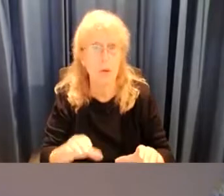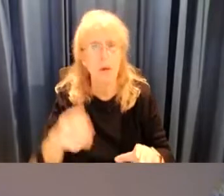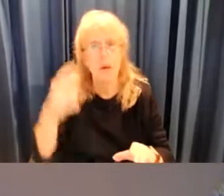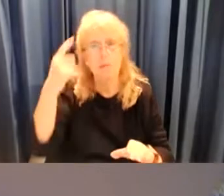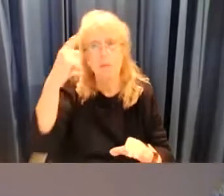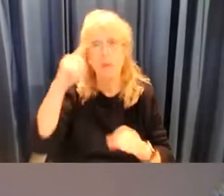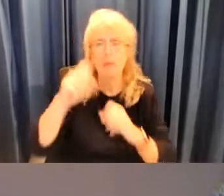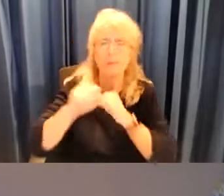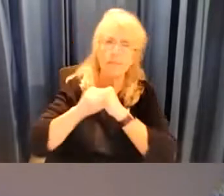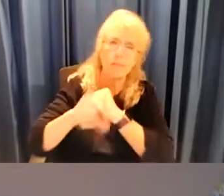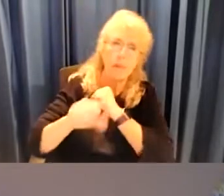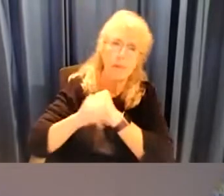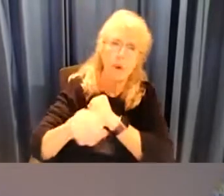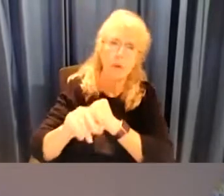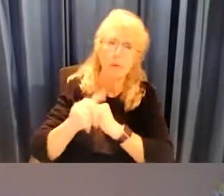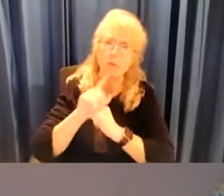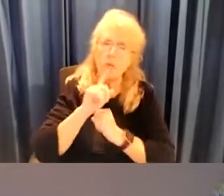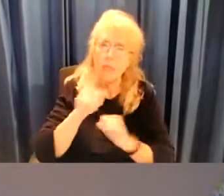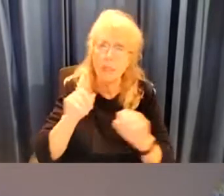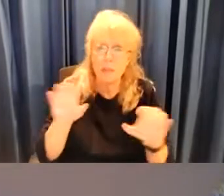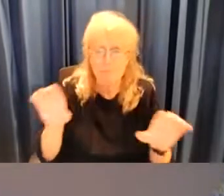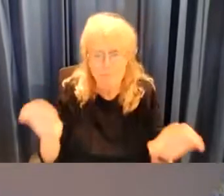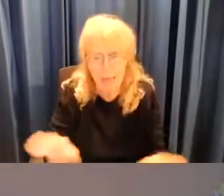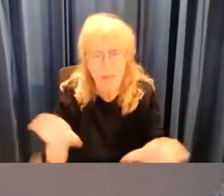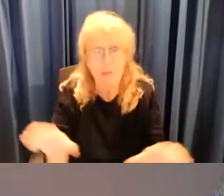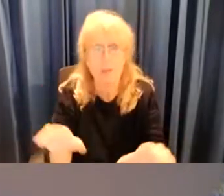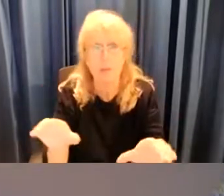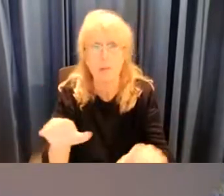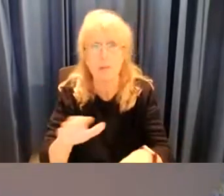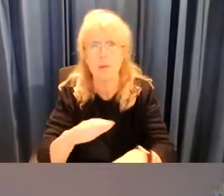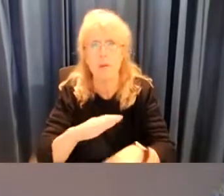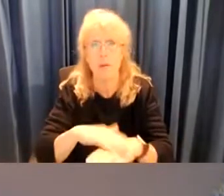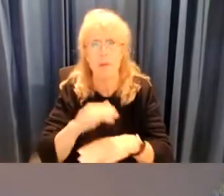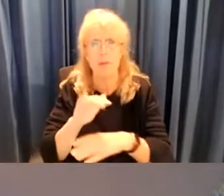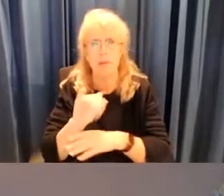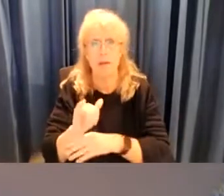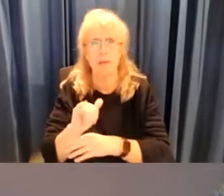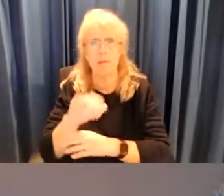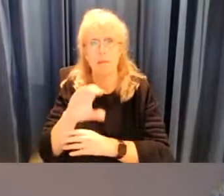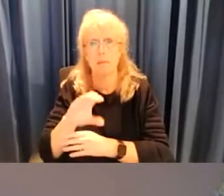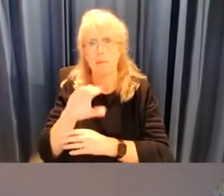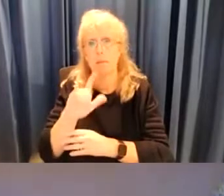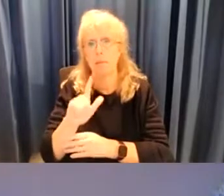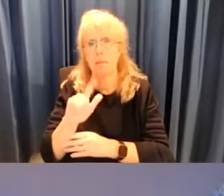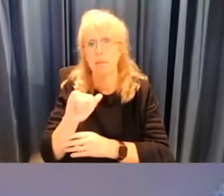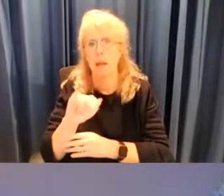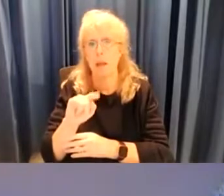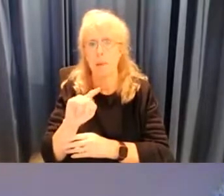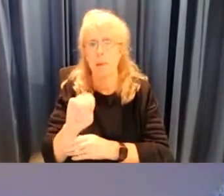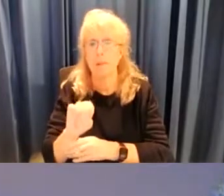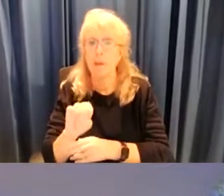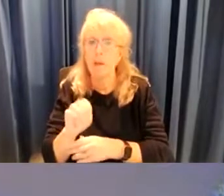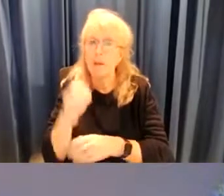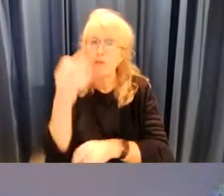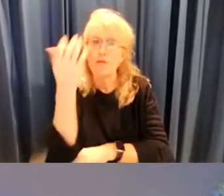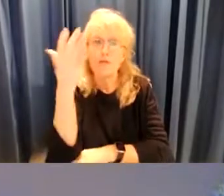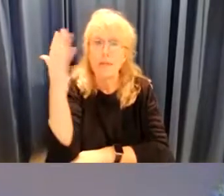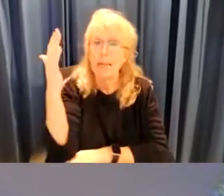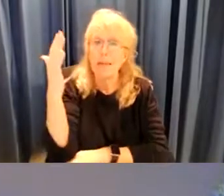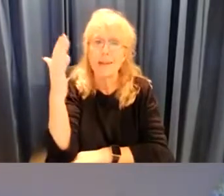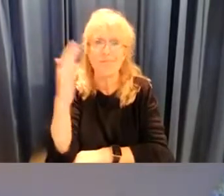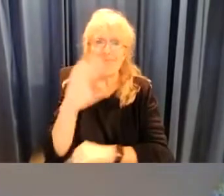real action on climate. So the trees are our easiest method